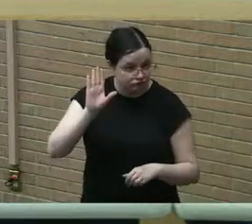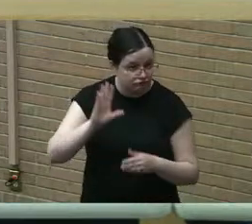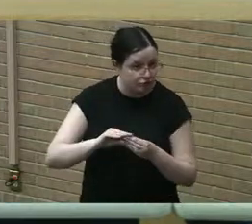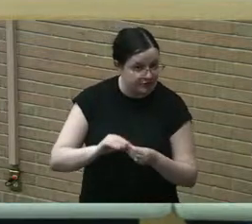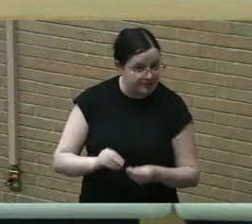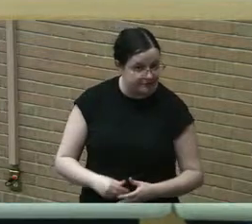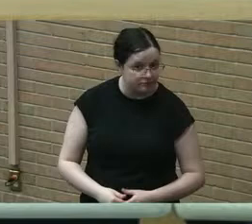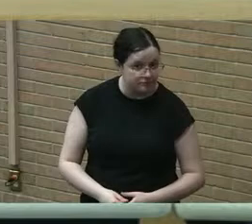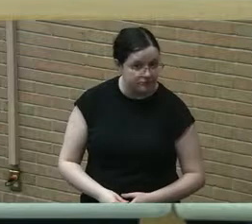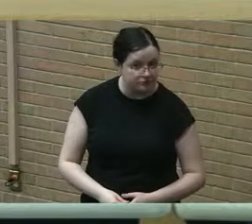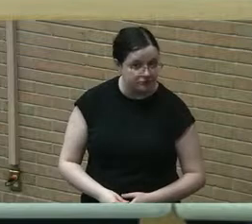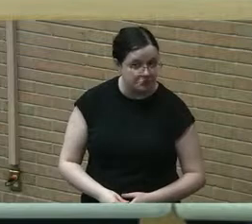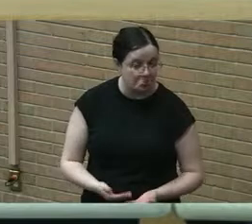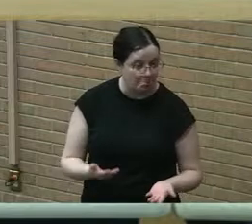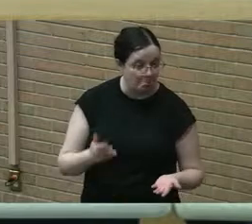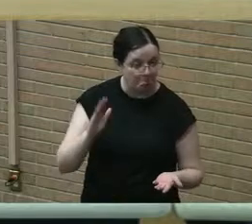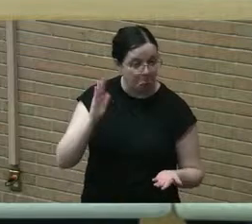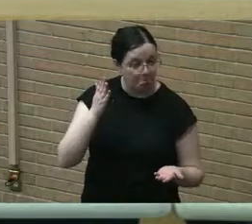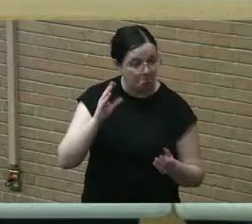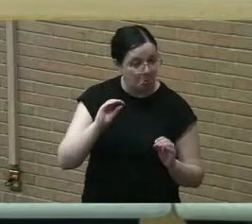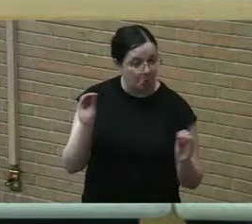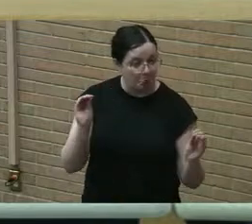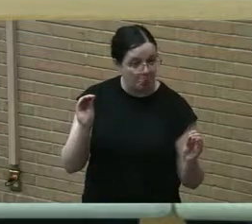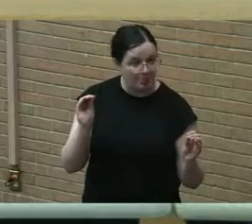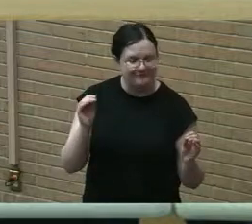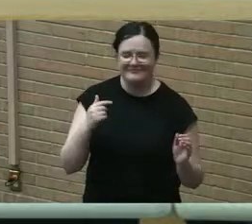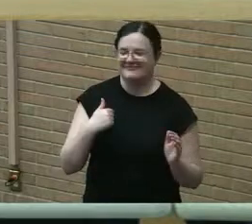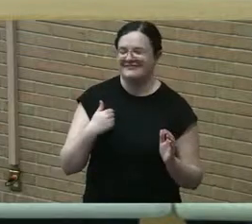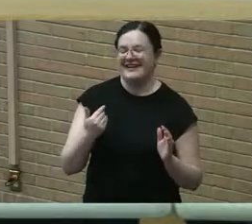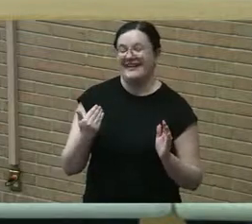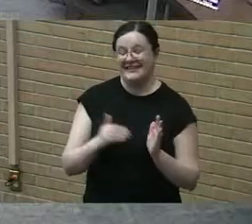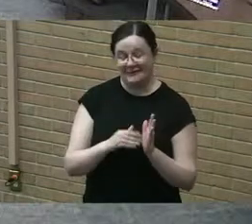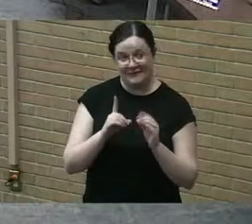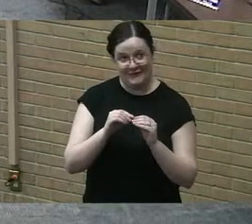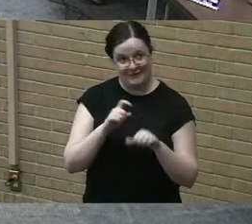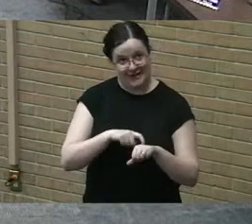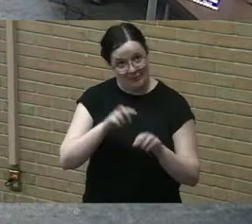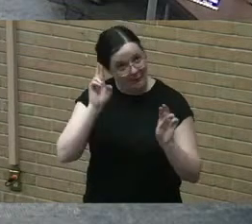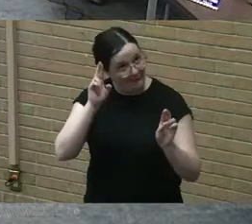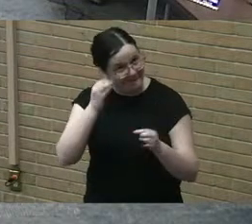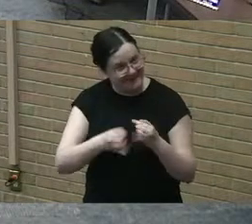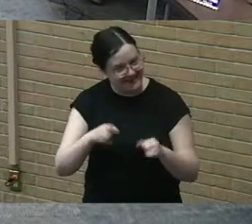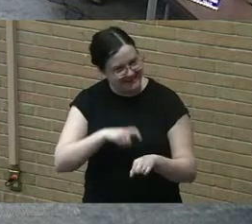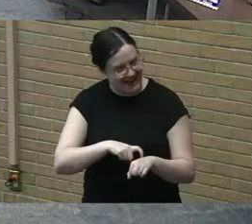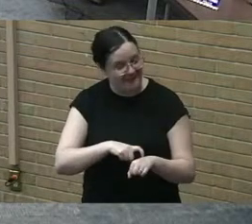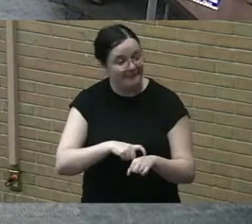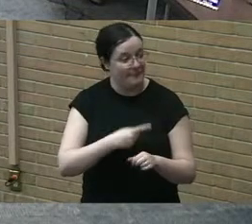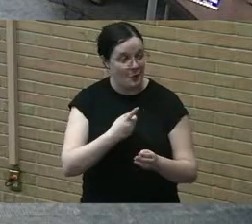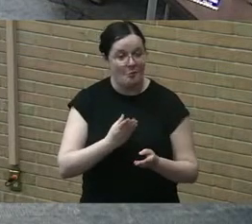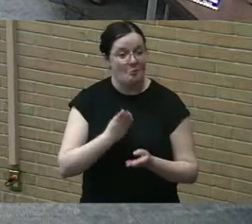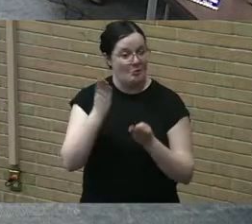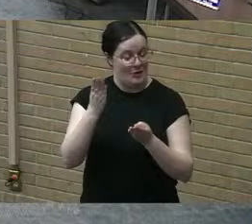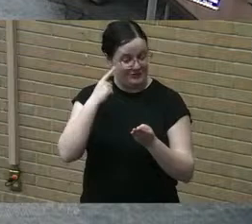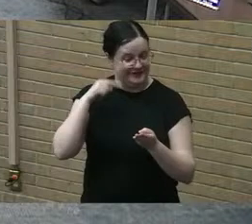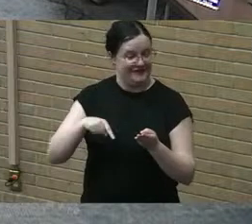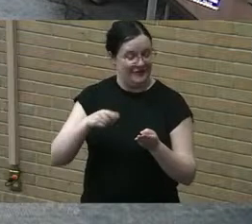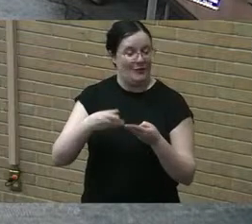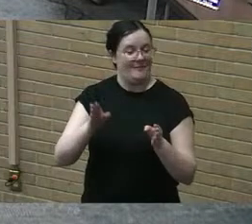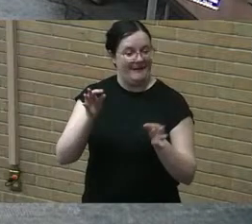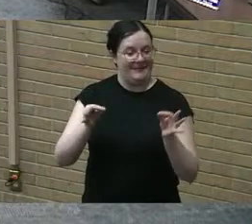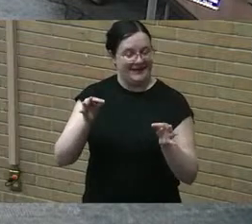Hearing none, I would ask one more time, I hope, for a motion to table this public